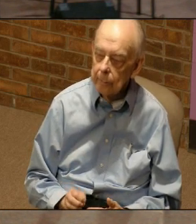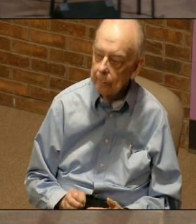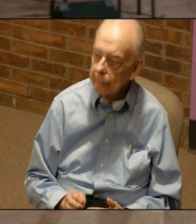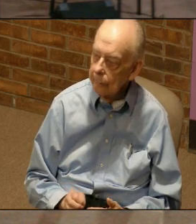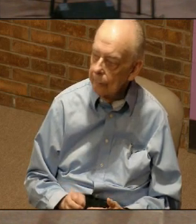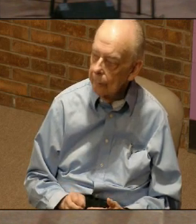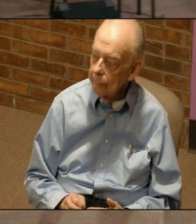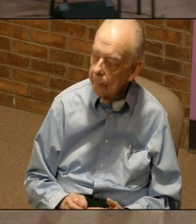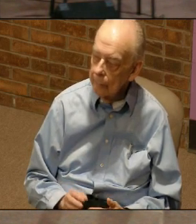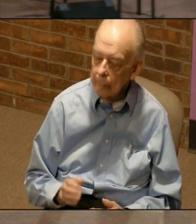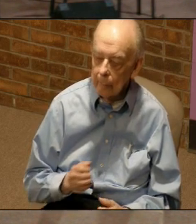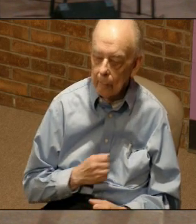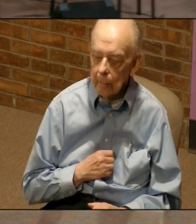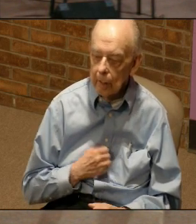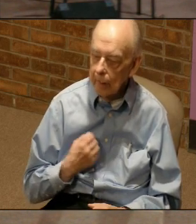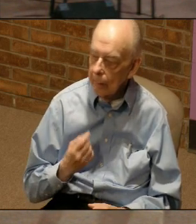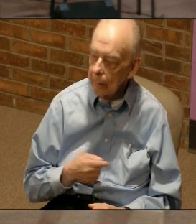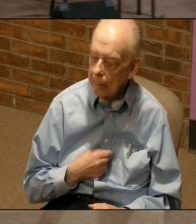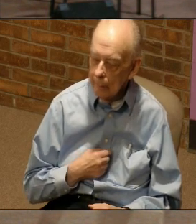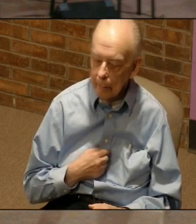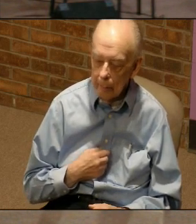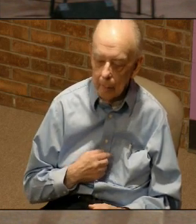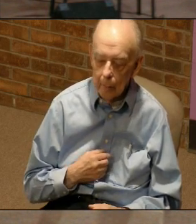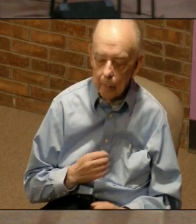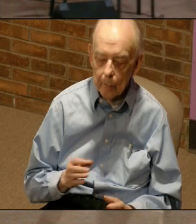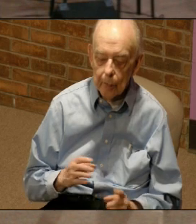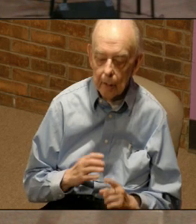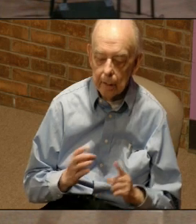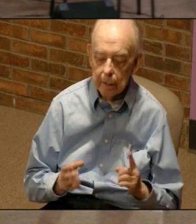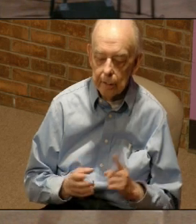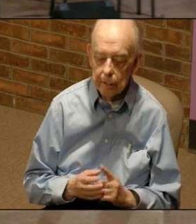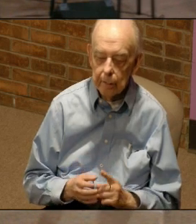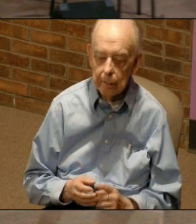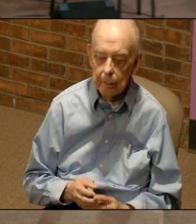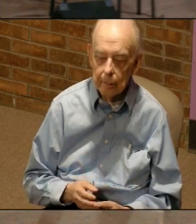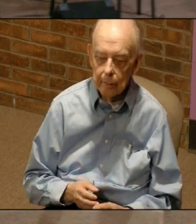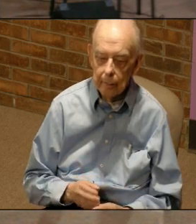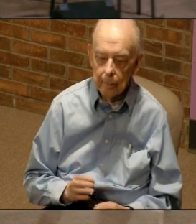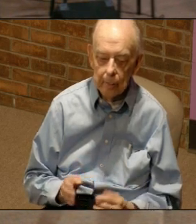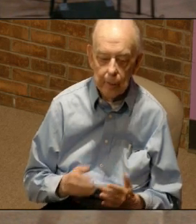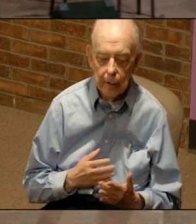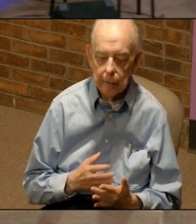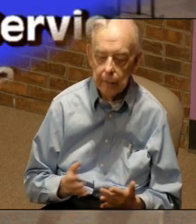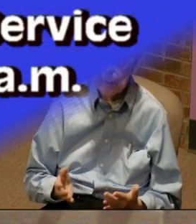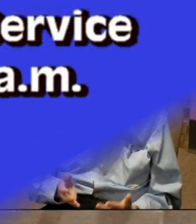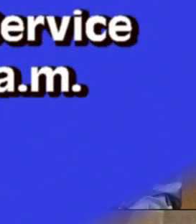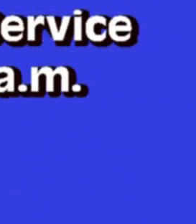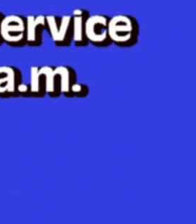and to love us unconditionally with everything.